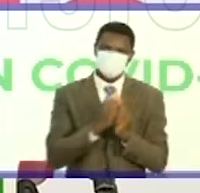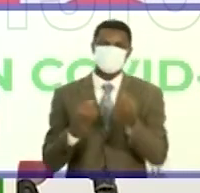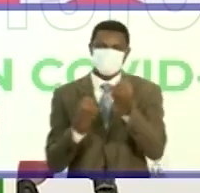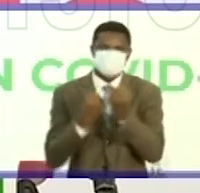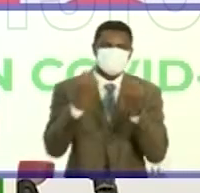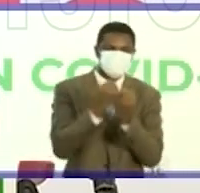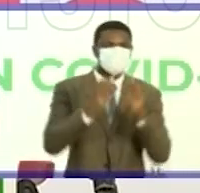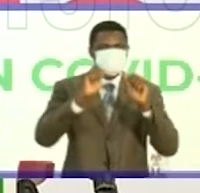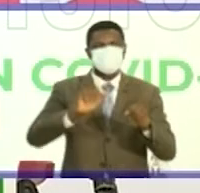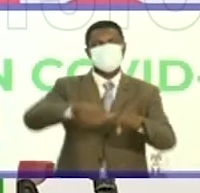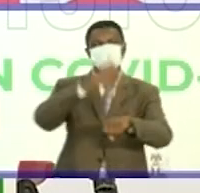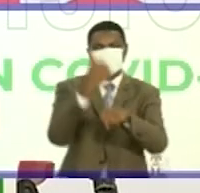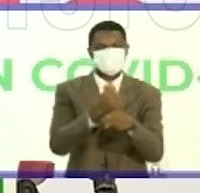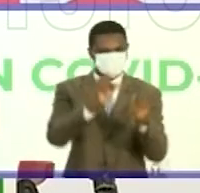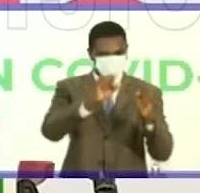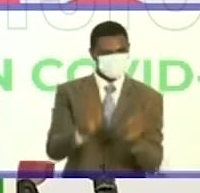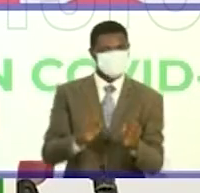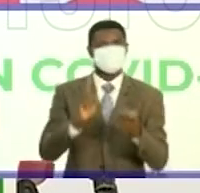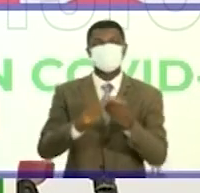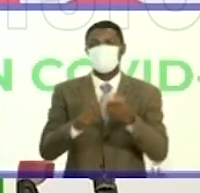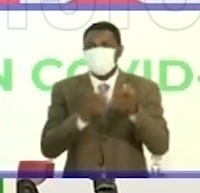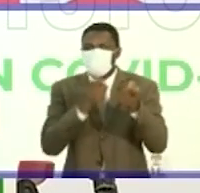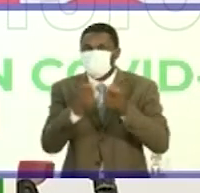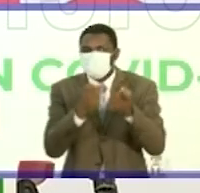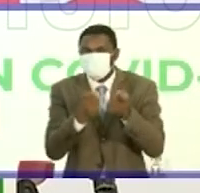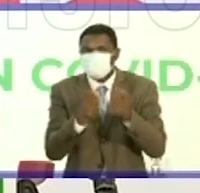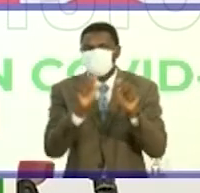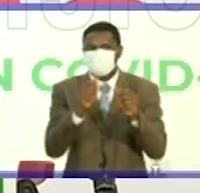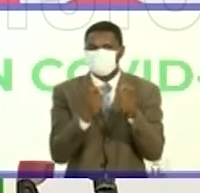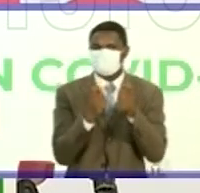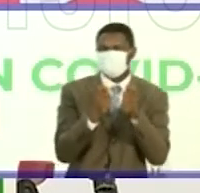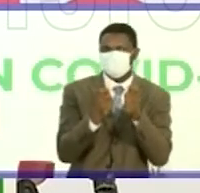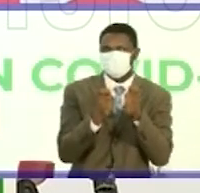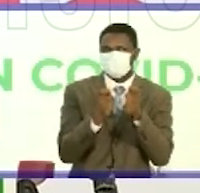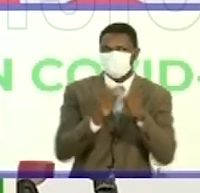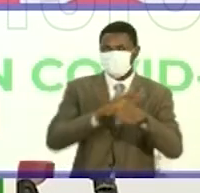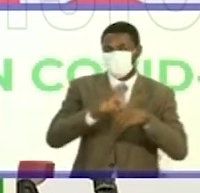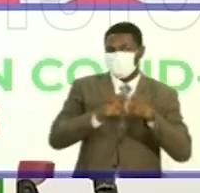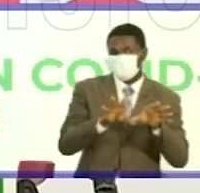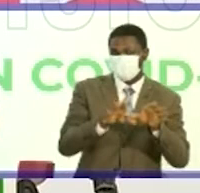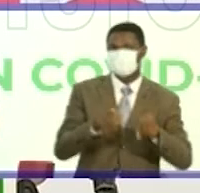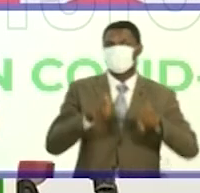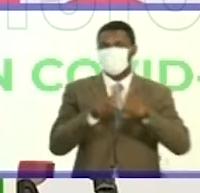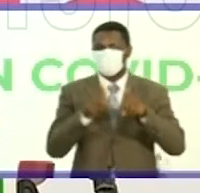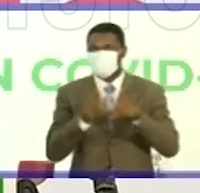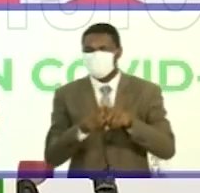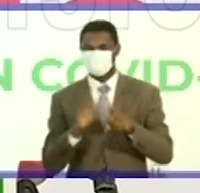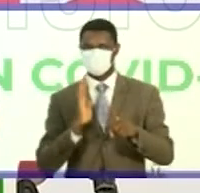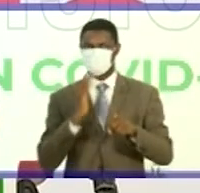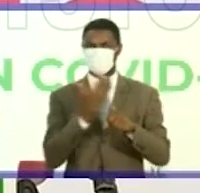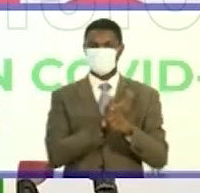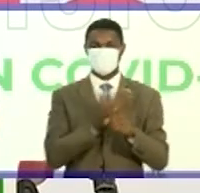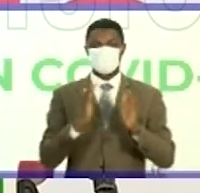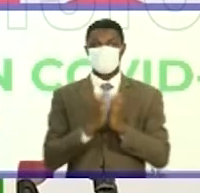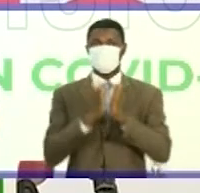spread and ensure that the delicate balance between dealing with the pandemic as a public health concern